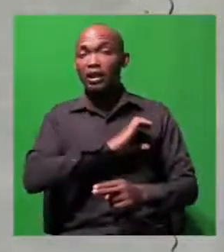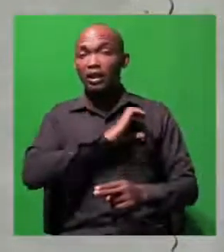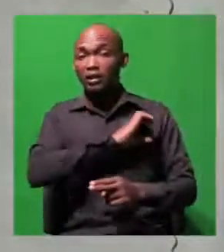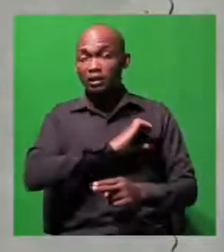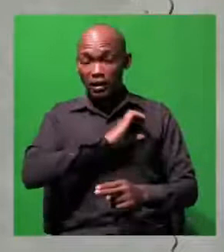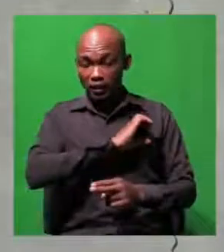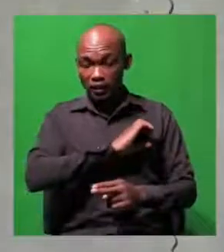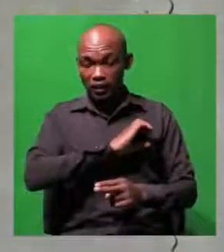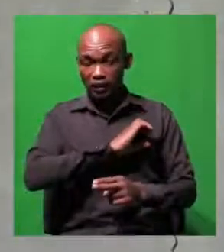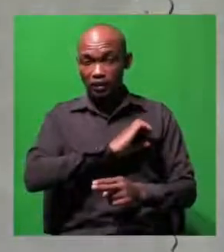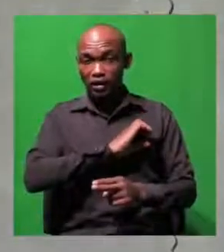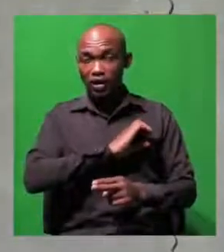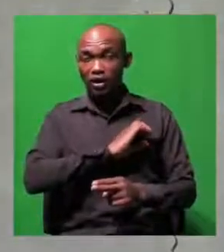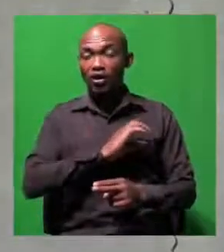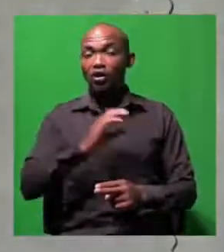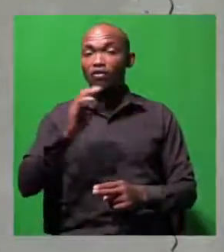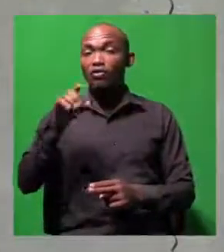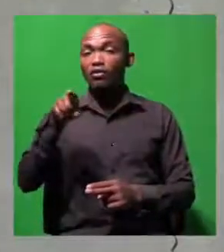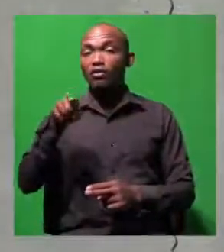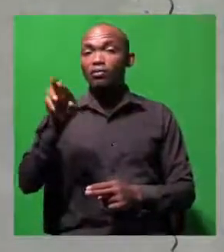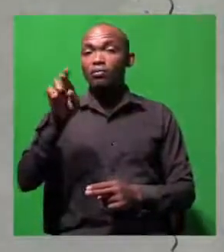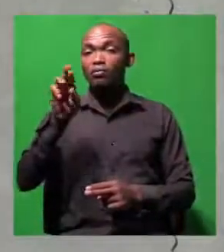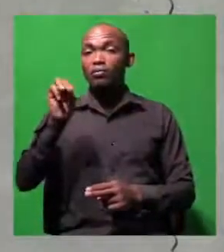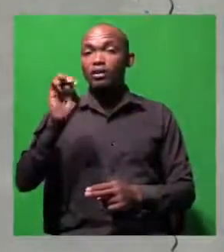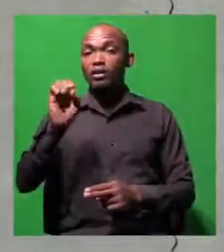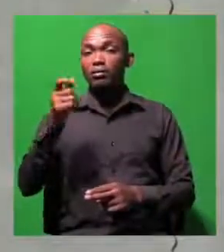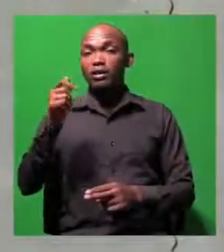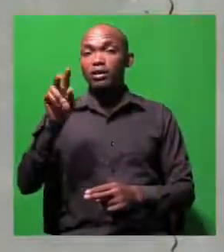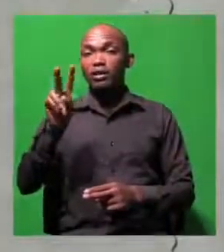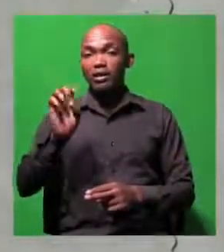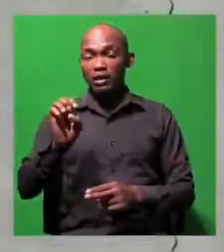of primitive communalism.